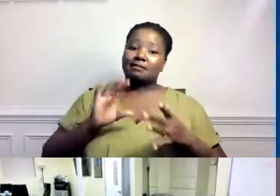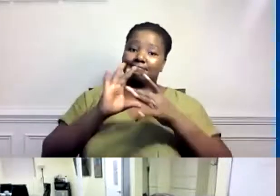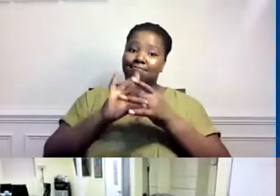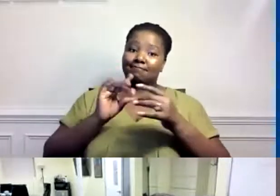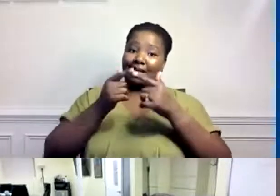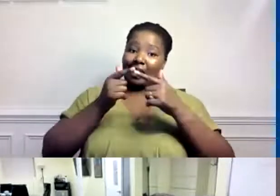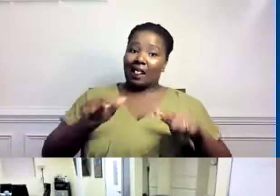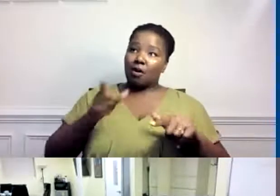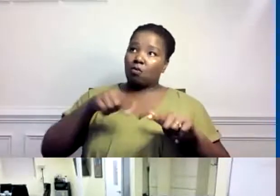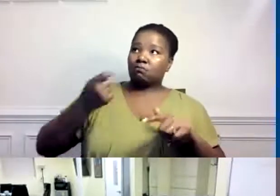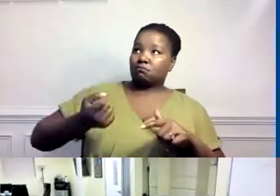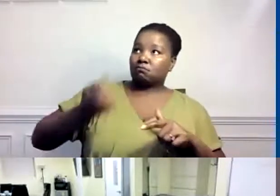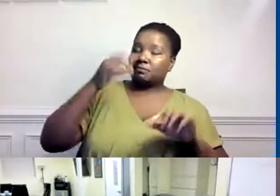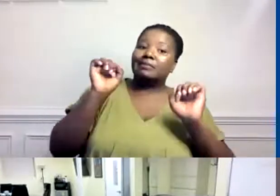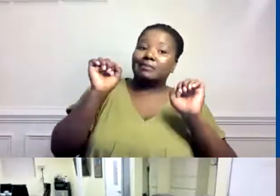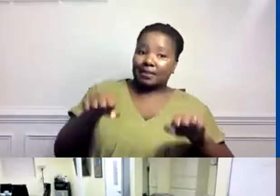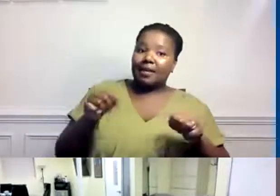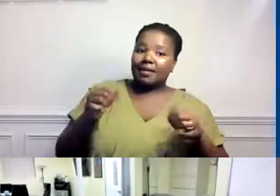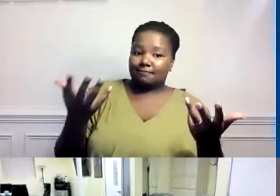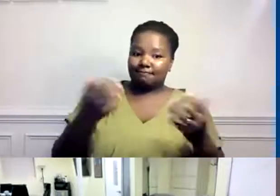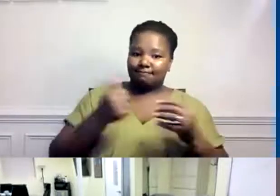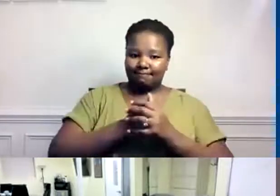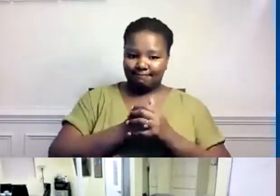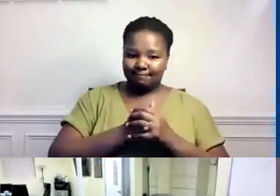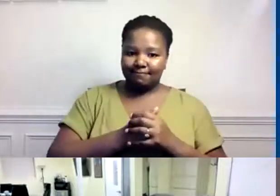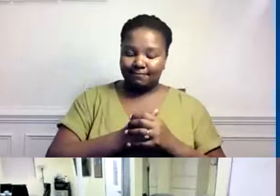all understand what the person is trying to say.